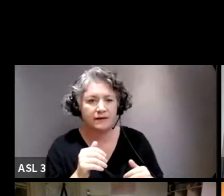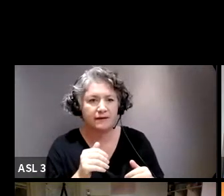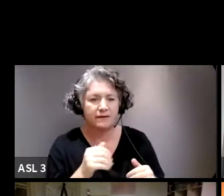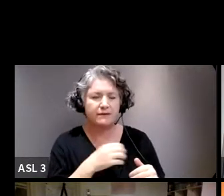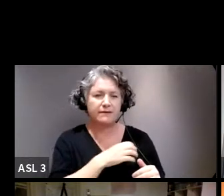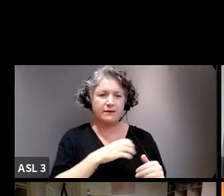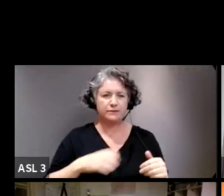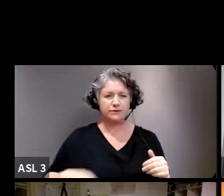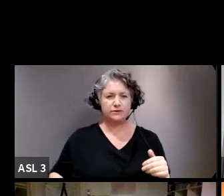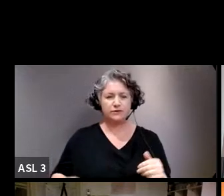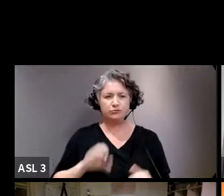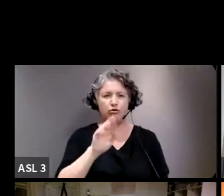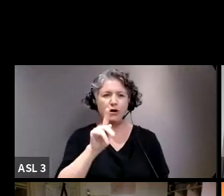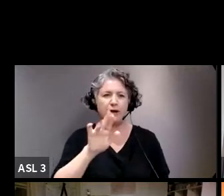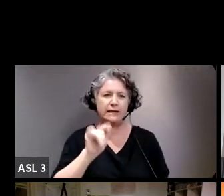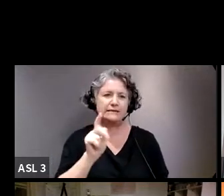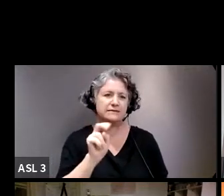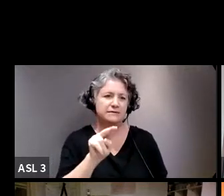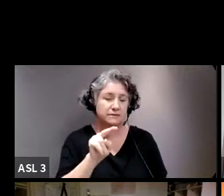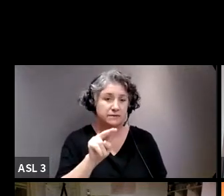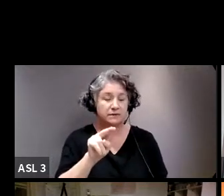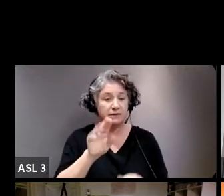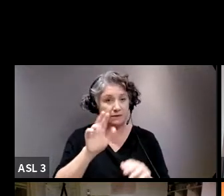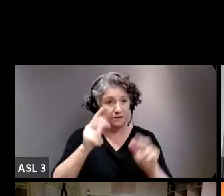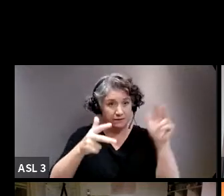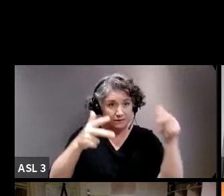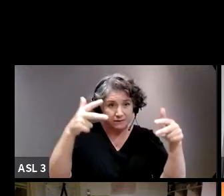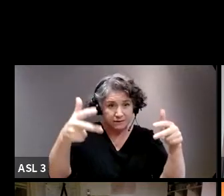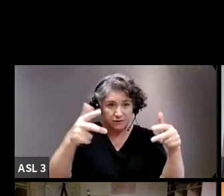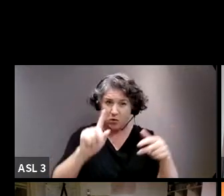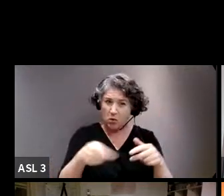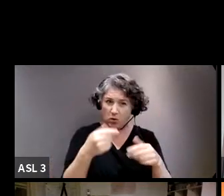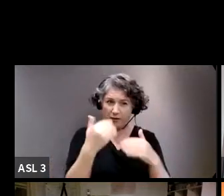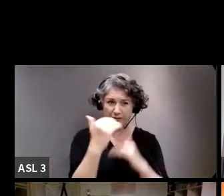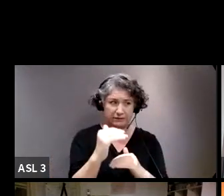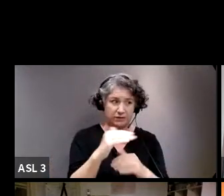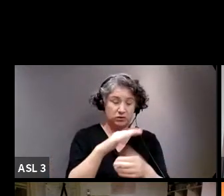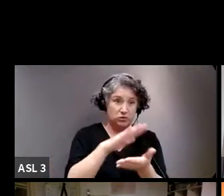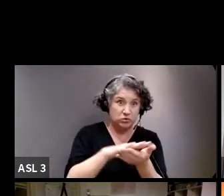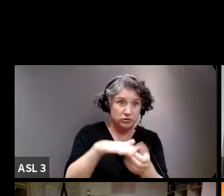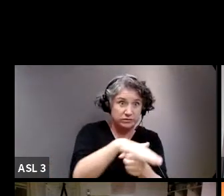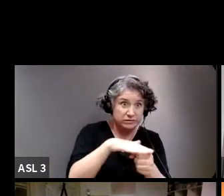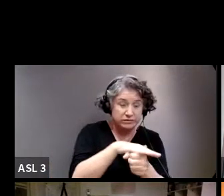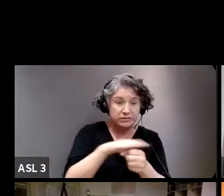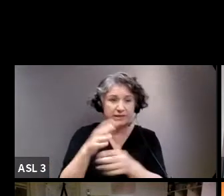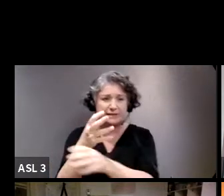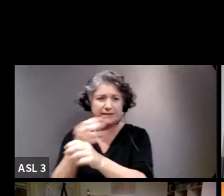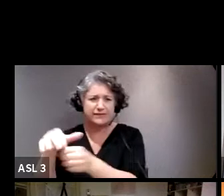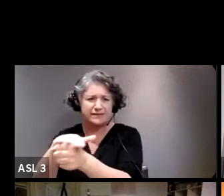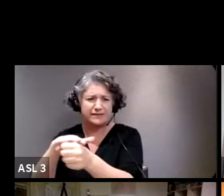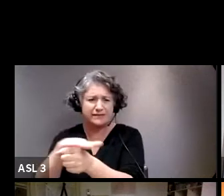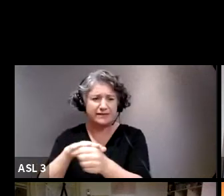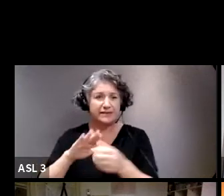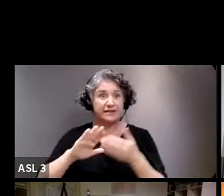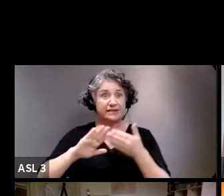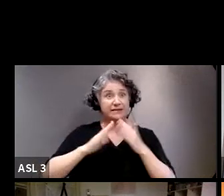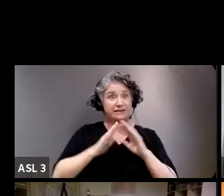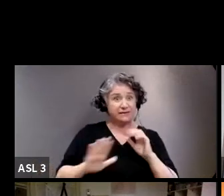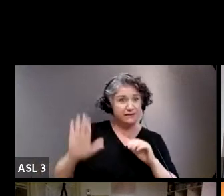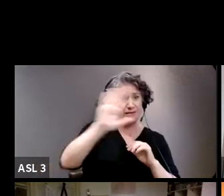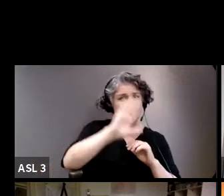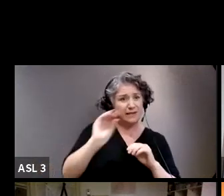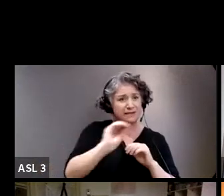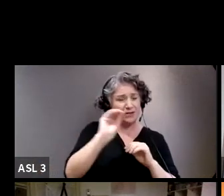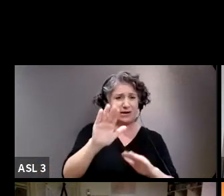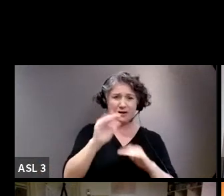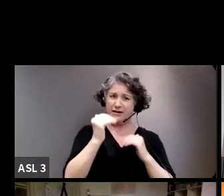order in school zones and safety zones we are restricted municipalities in ontario are restricted where they can be